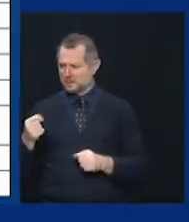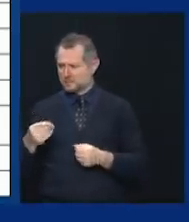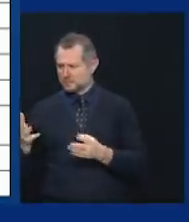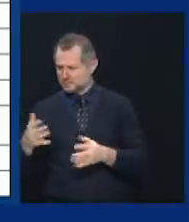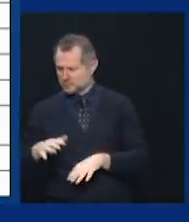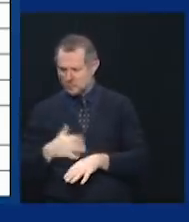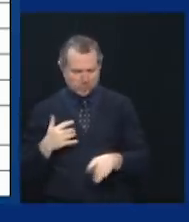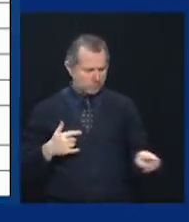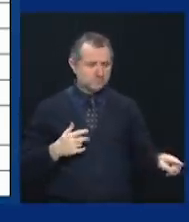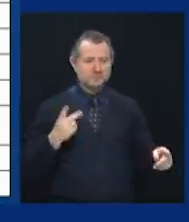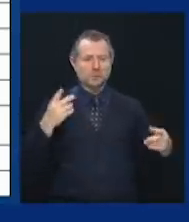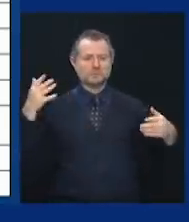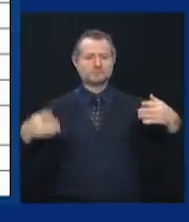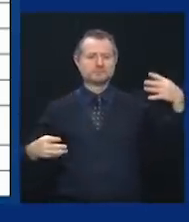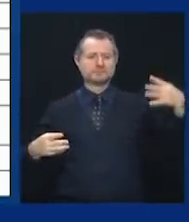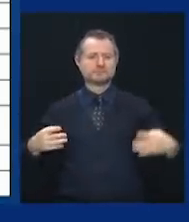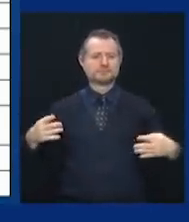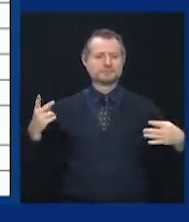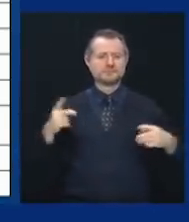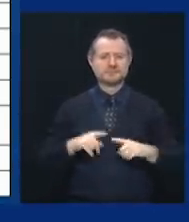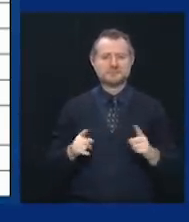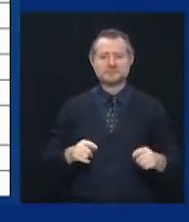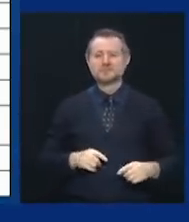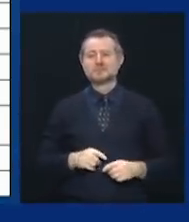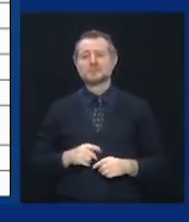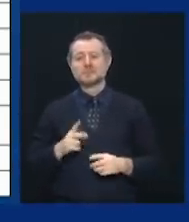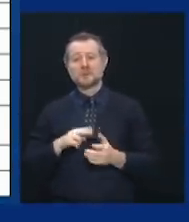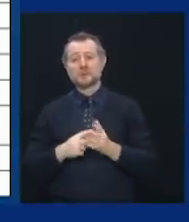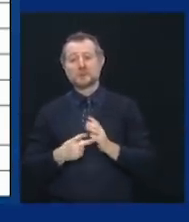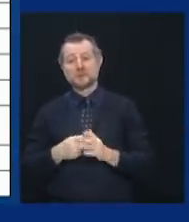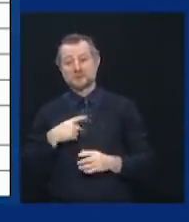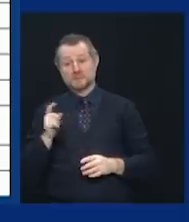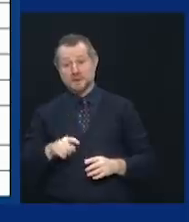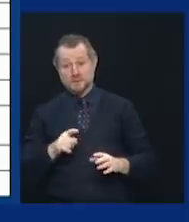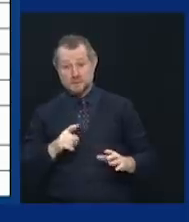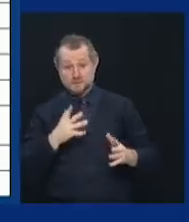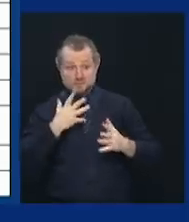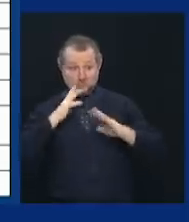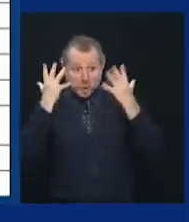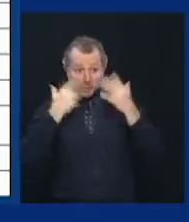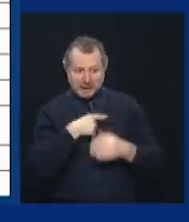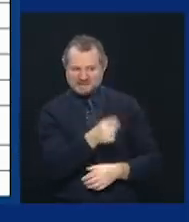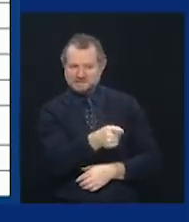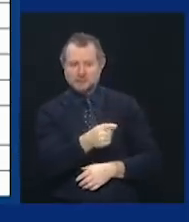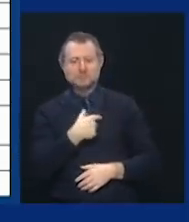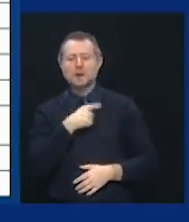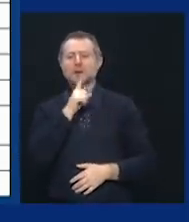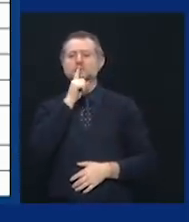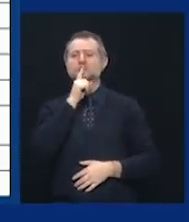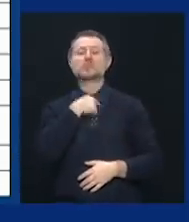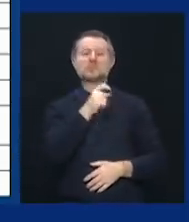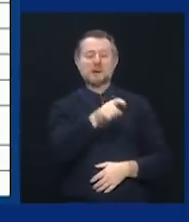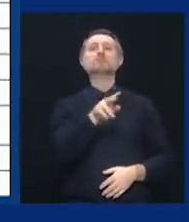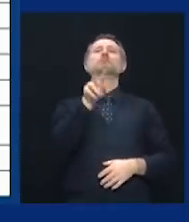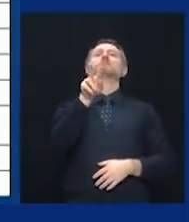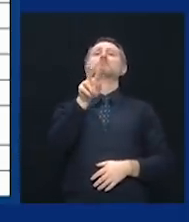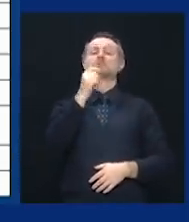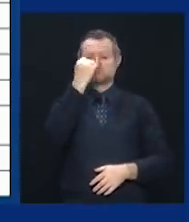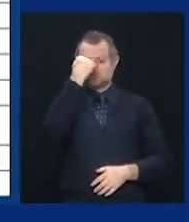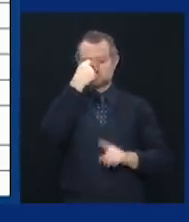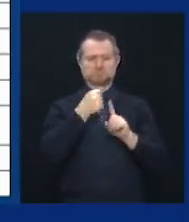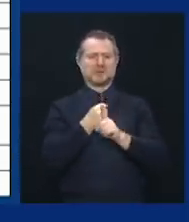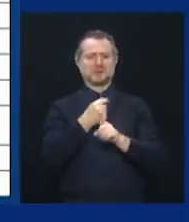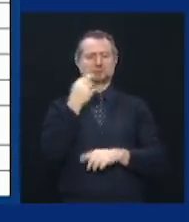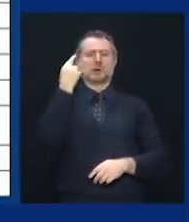I don't mean to embarrass any hospital, but I want them to be held accountable. So what this is saying is